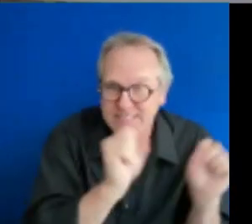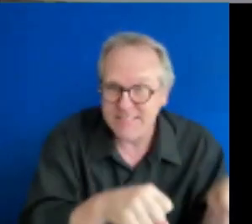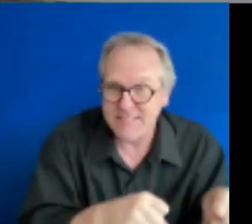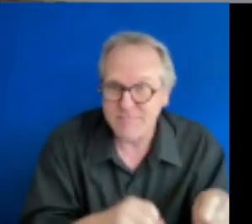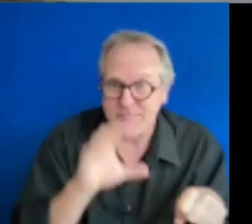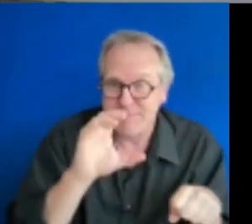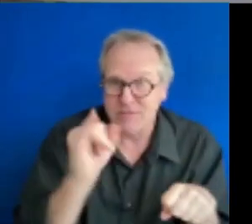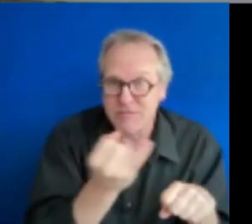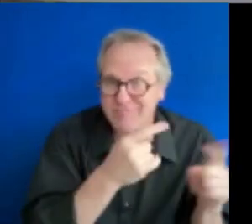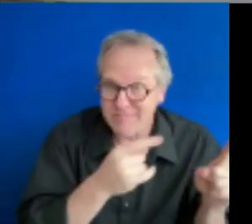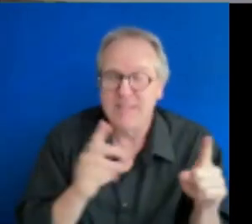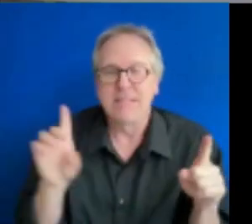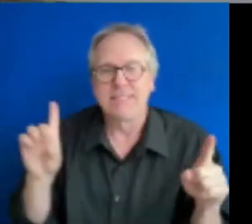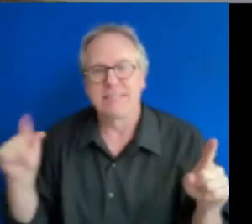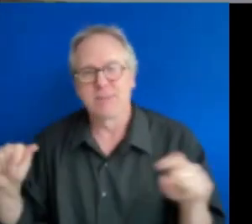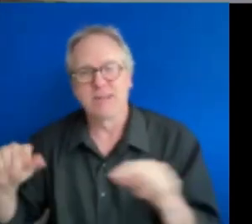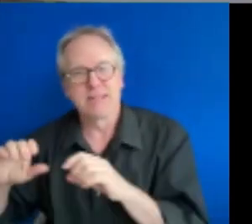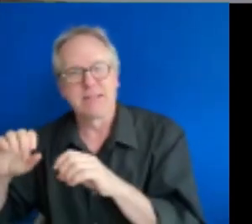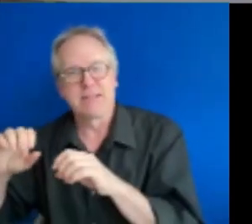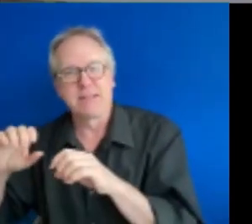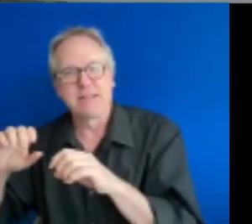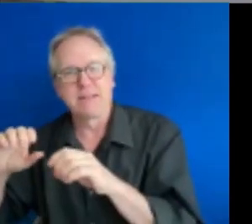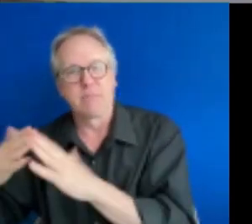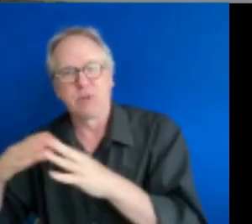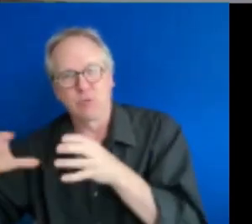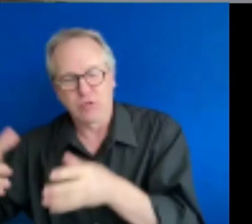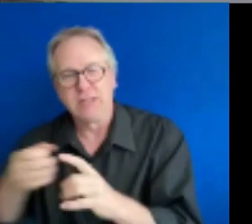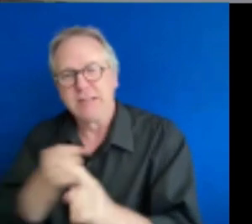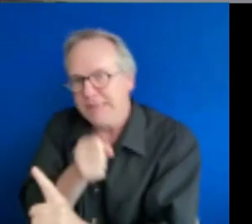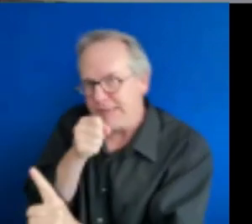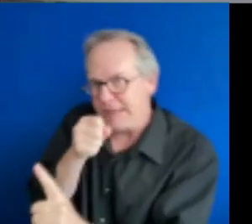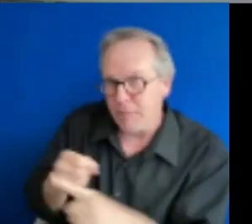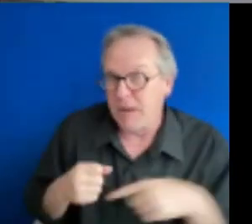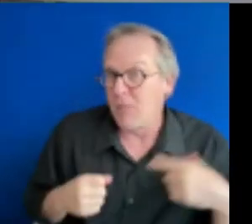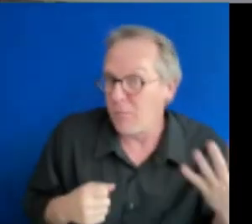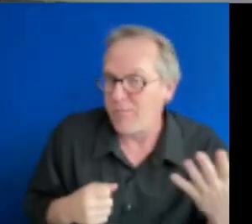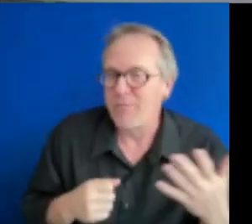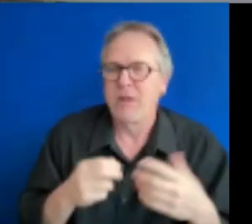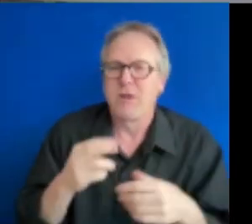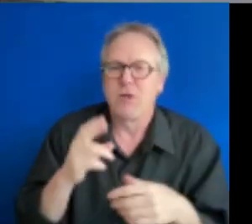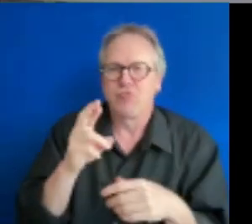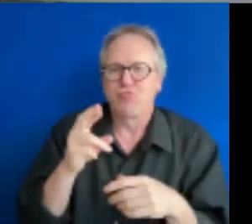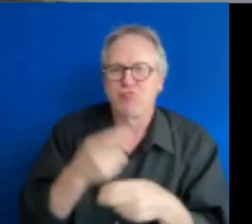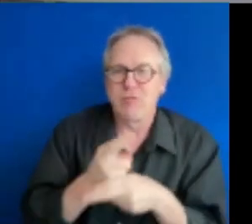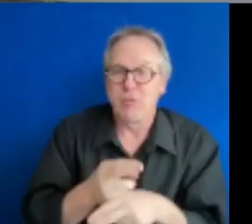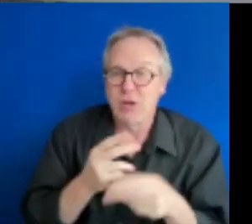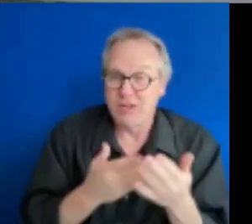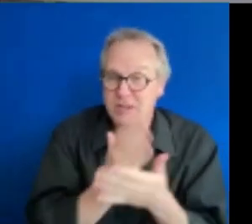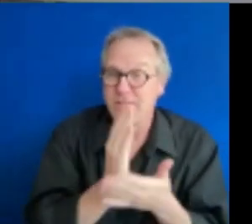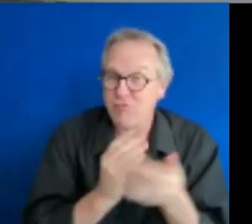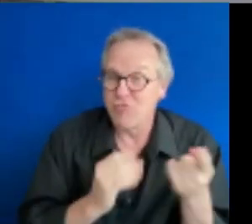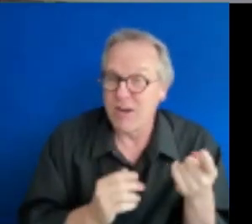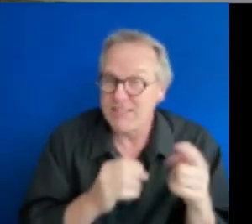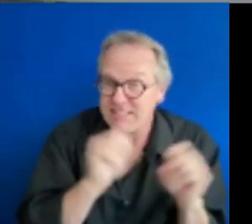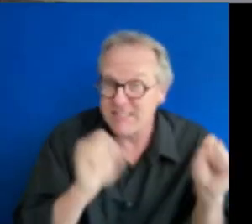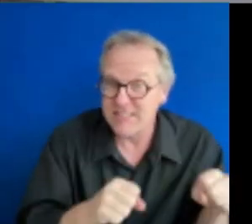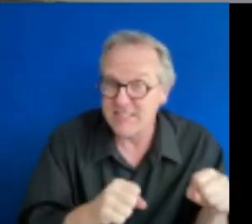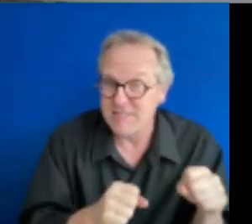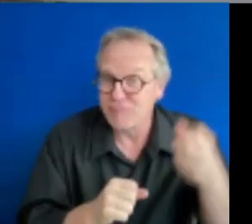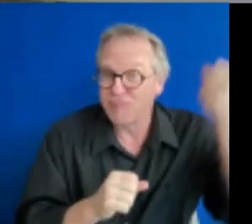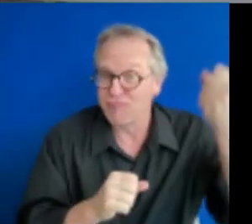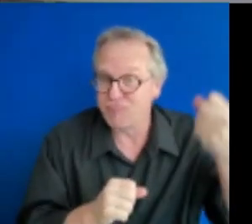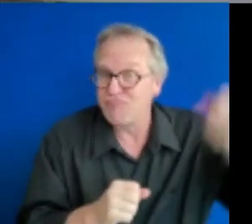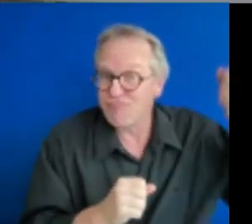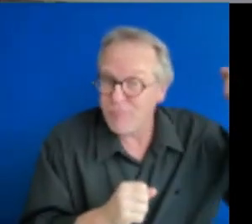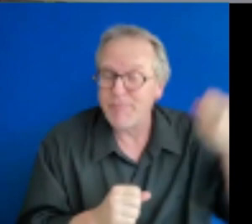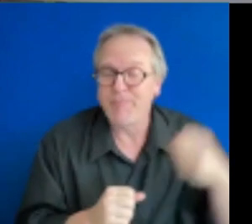how the disability community is impacted through our reproductive rights system, how